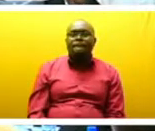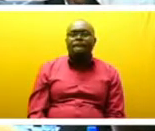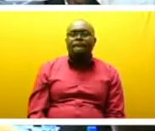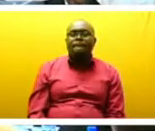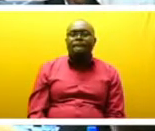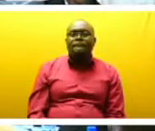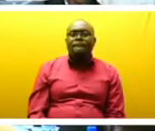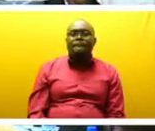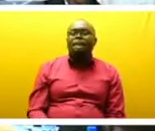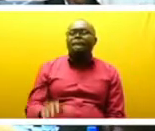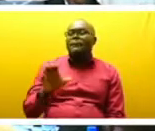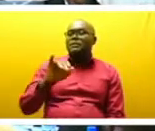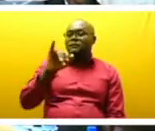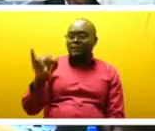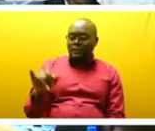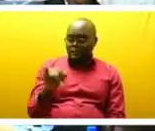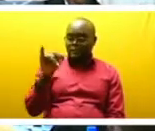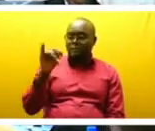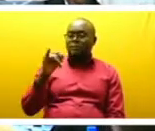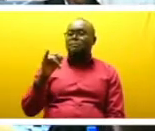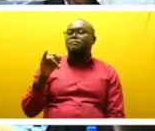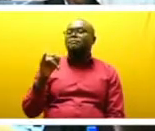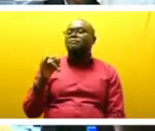Chief Justice, my lords,